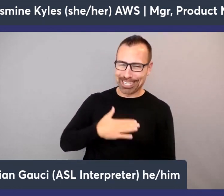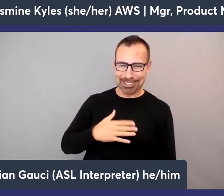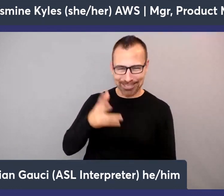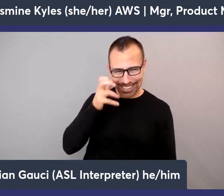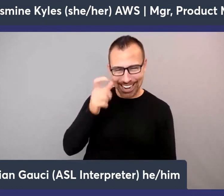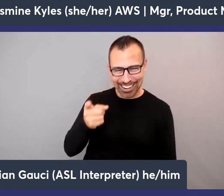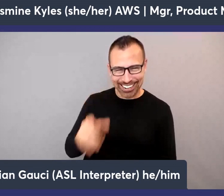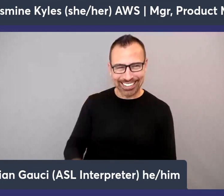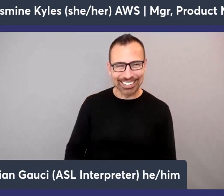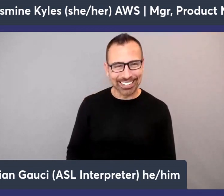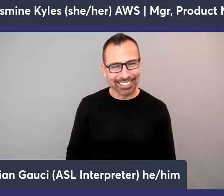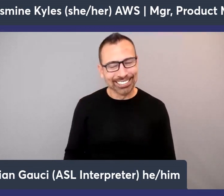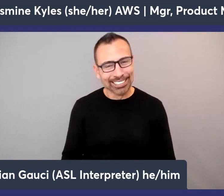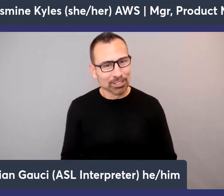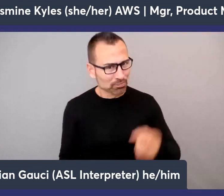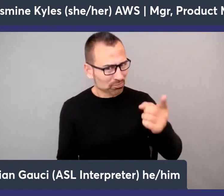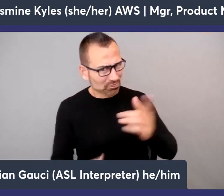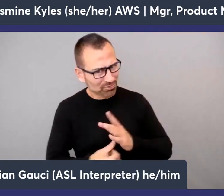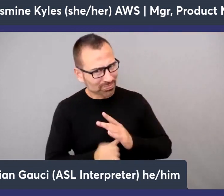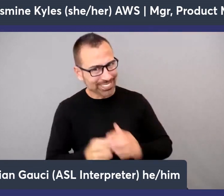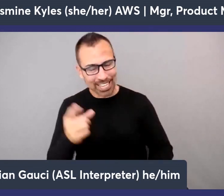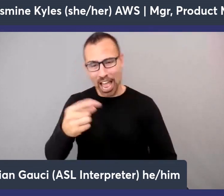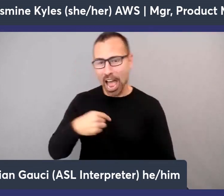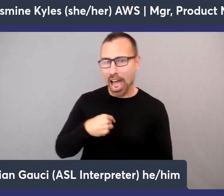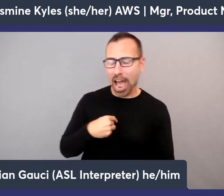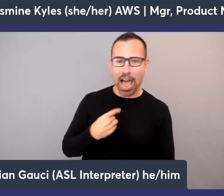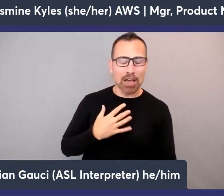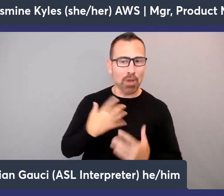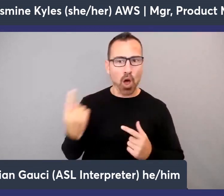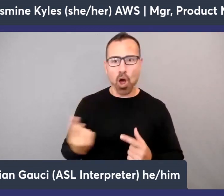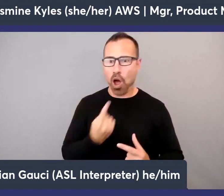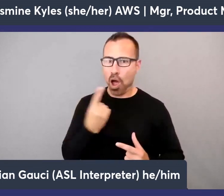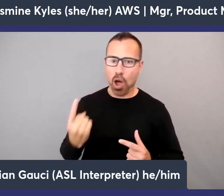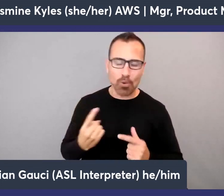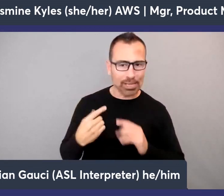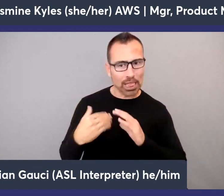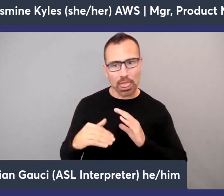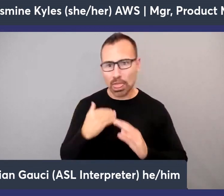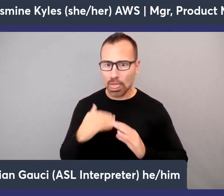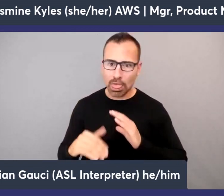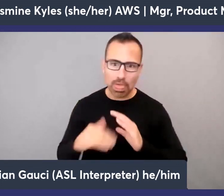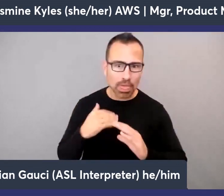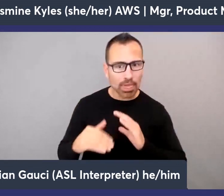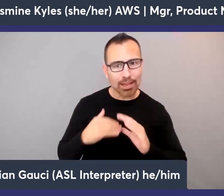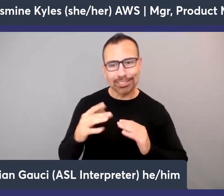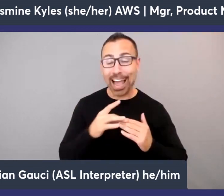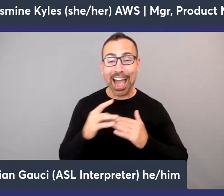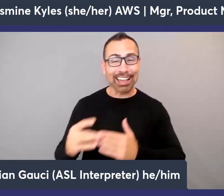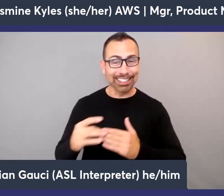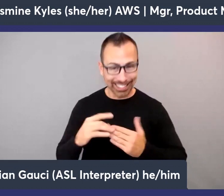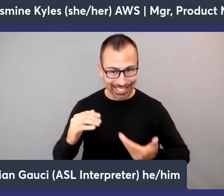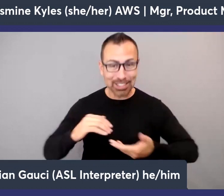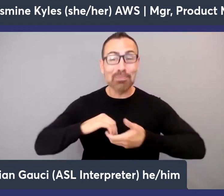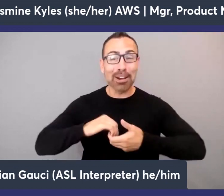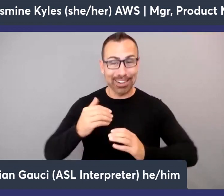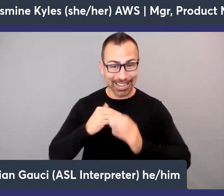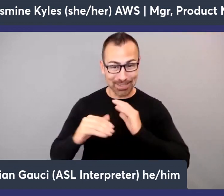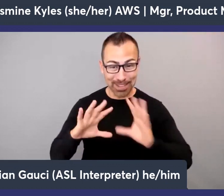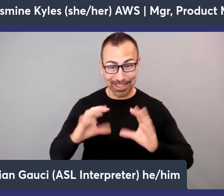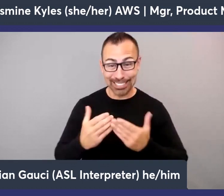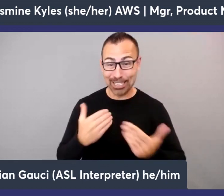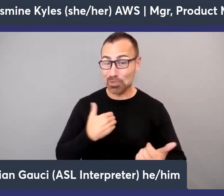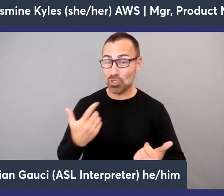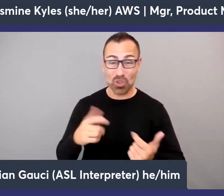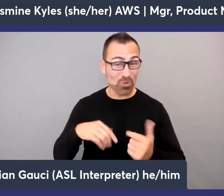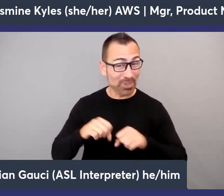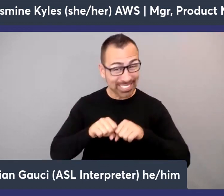I breathe email. Sam, I don't know if you know this, but I lead the partner email team. So my team sends all the emails to partners across